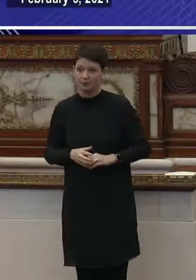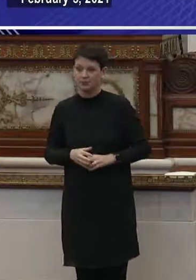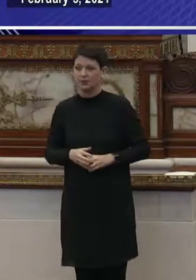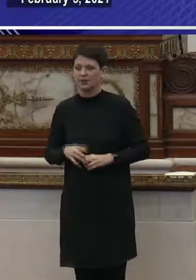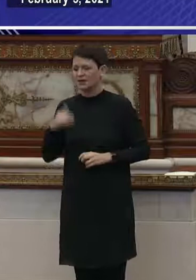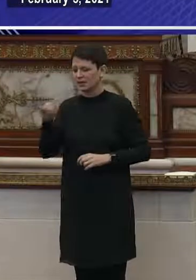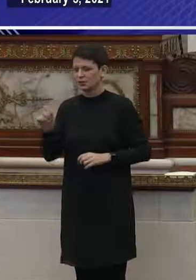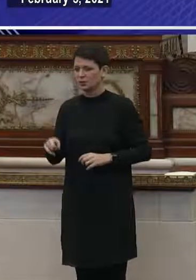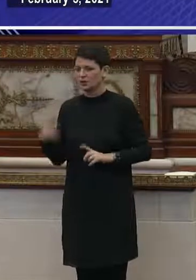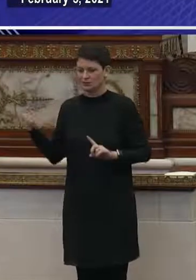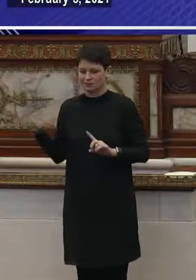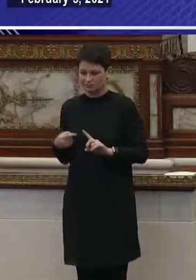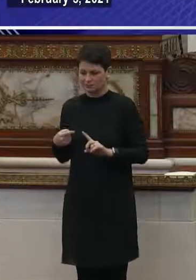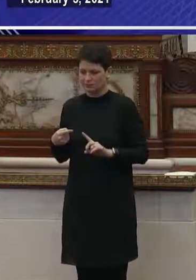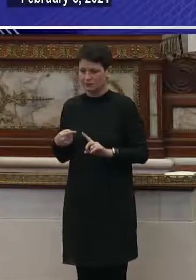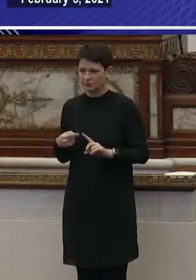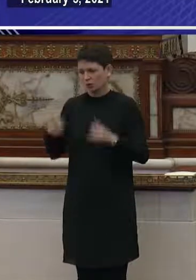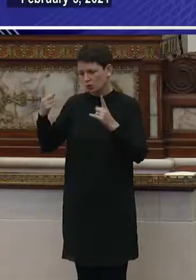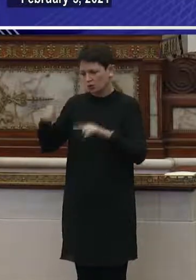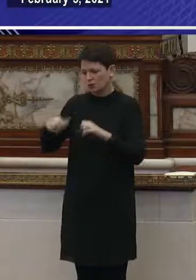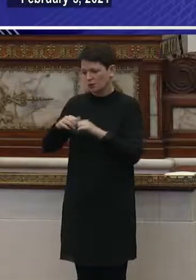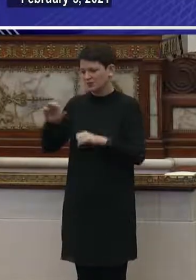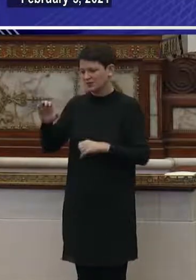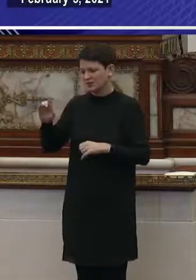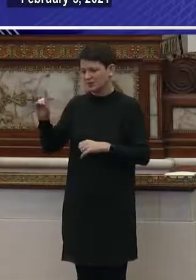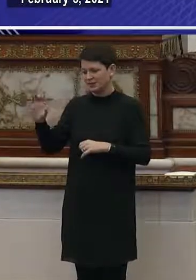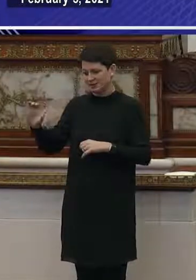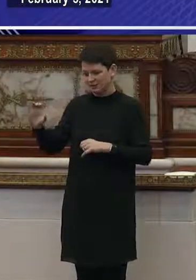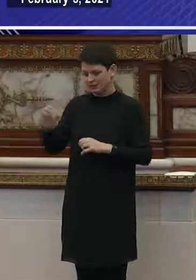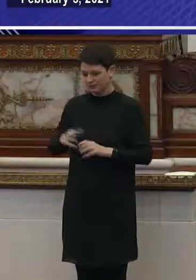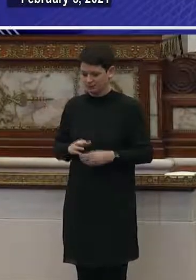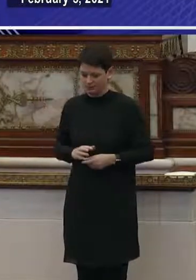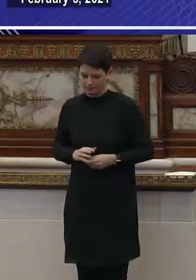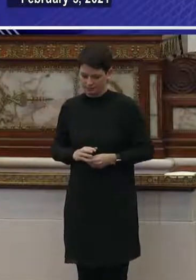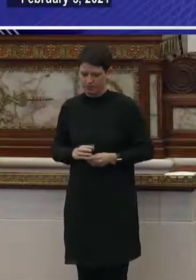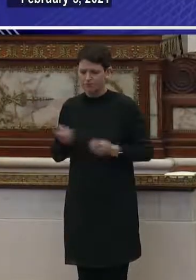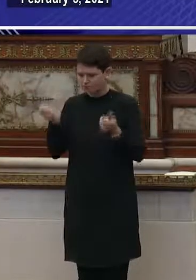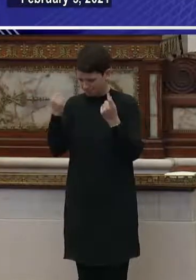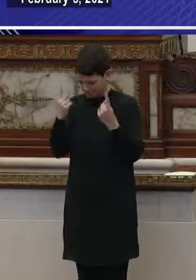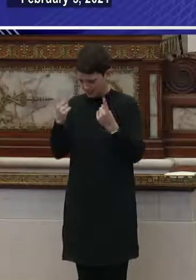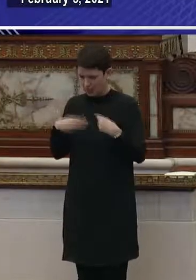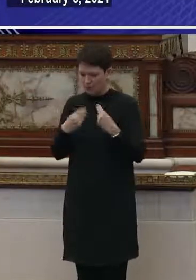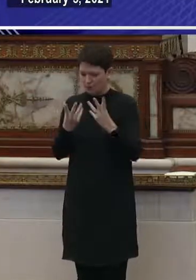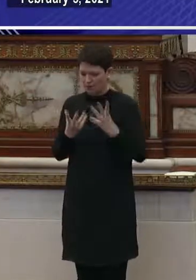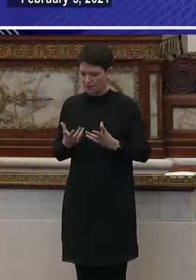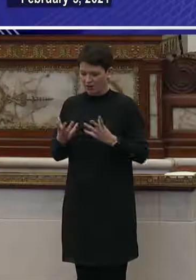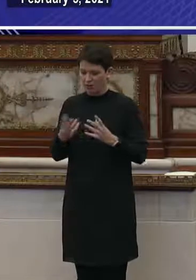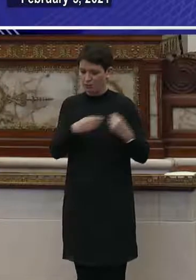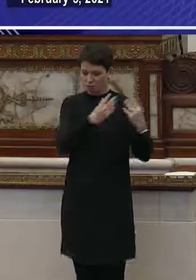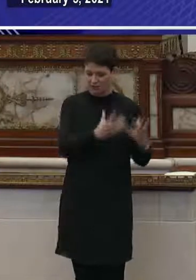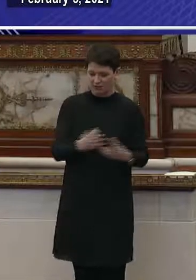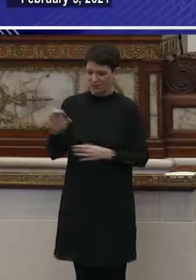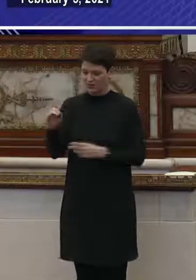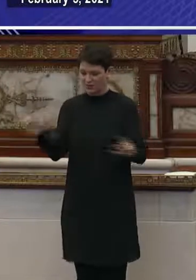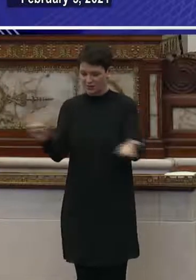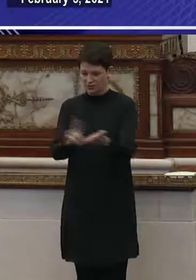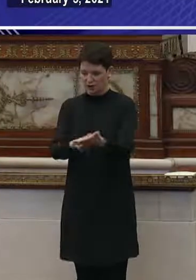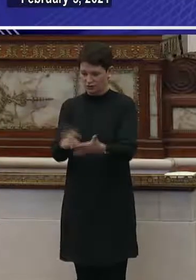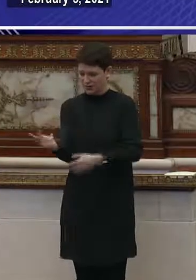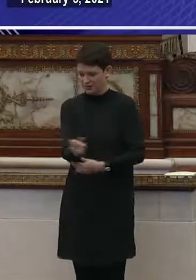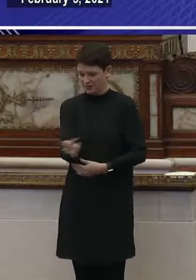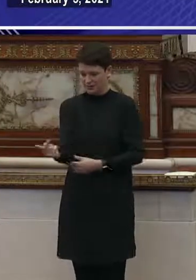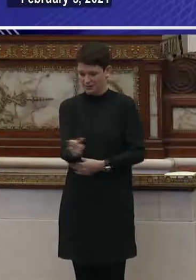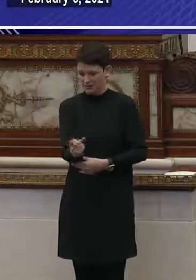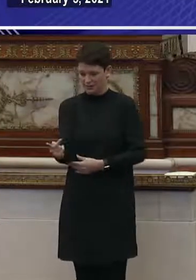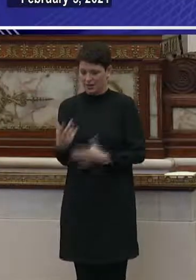next question is around the agreement with the CDC. I understand that the providers have an agreement with the CDC, which the